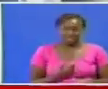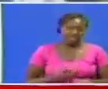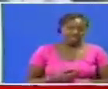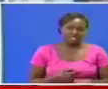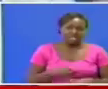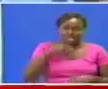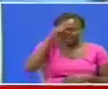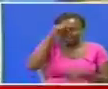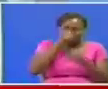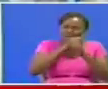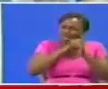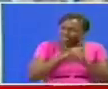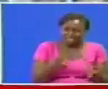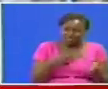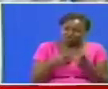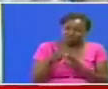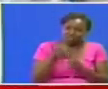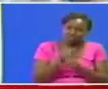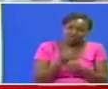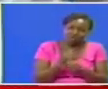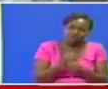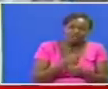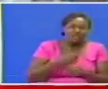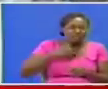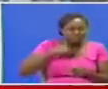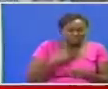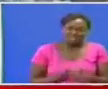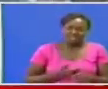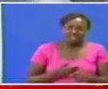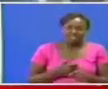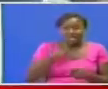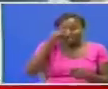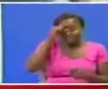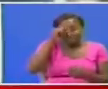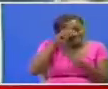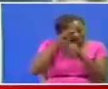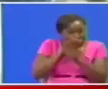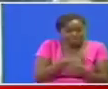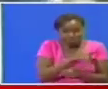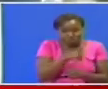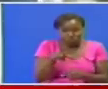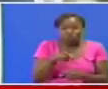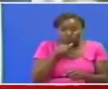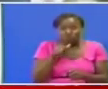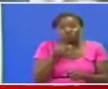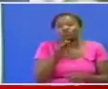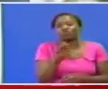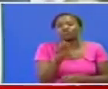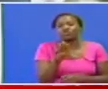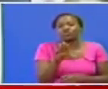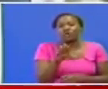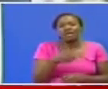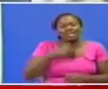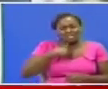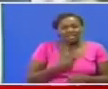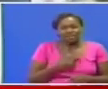doesn't work to create jobs, if you're fed up with a government system that seems to work against you and not for you, if you're fed up